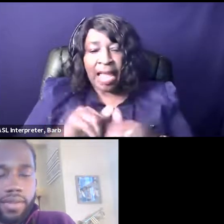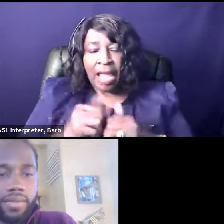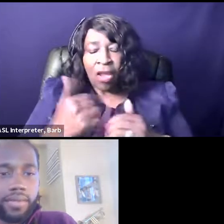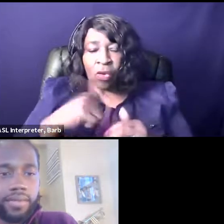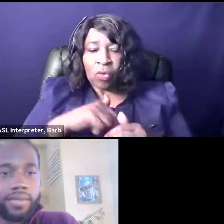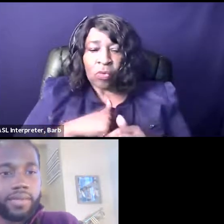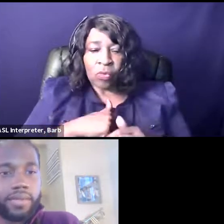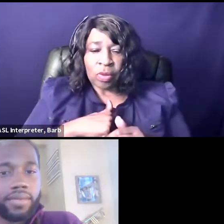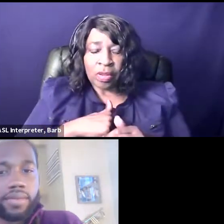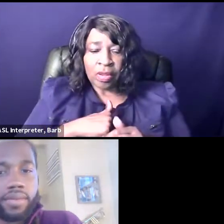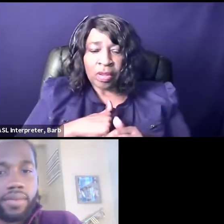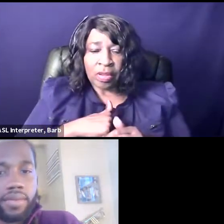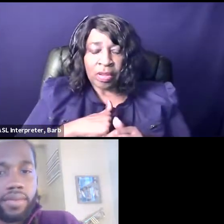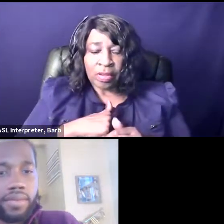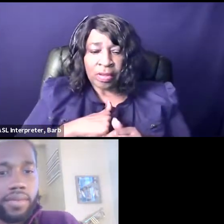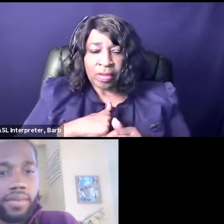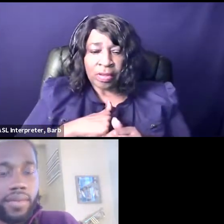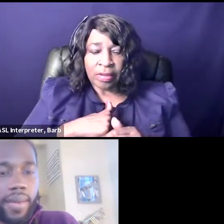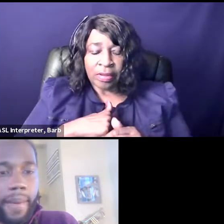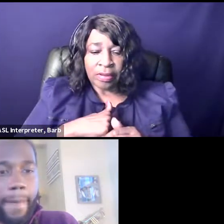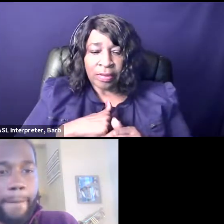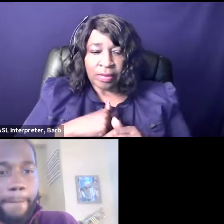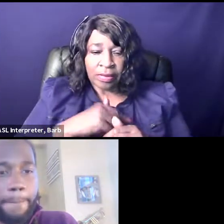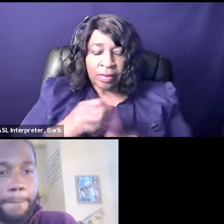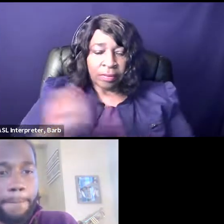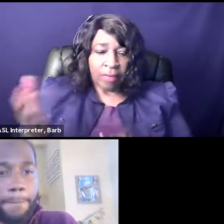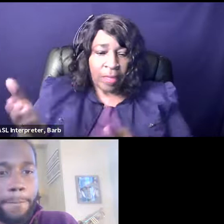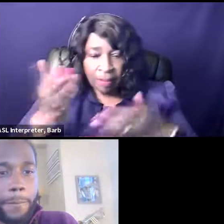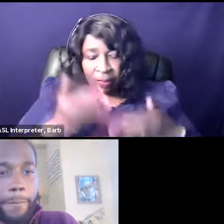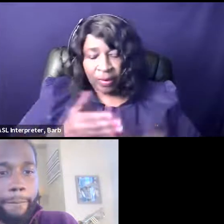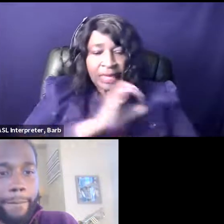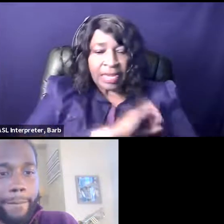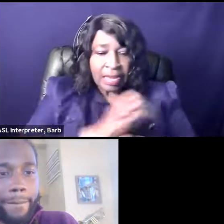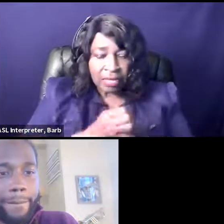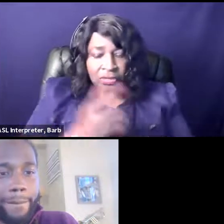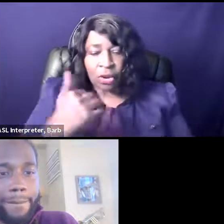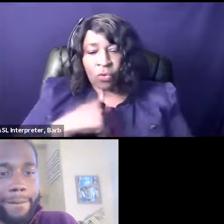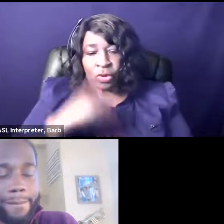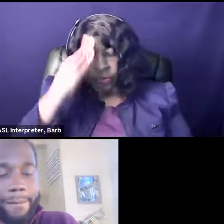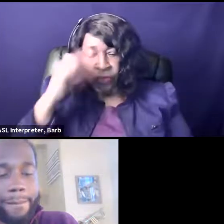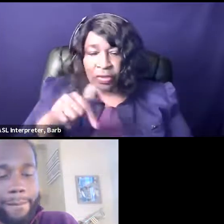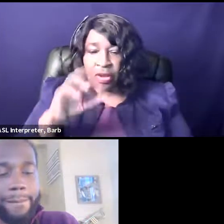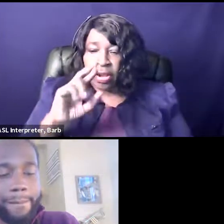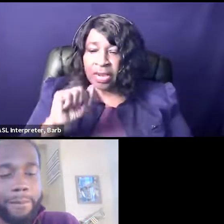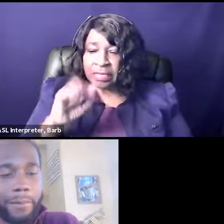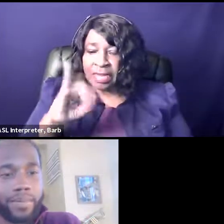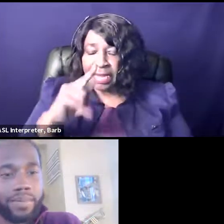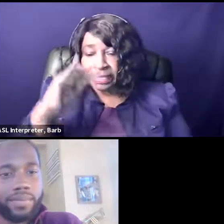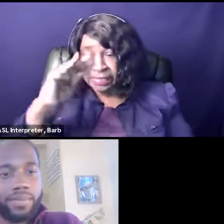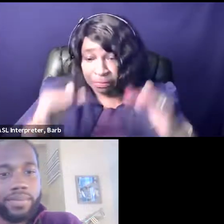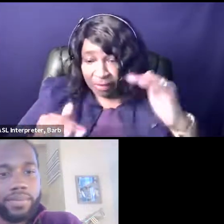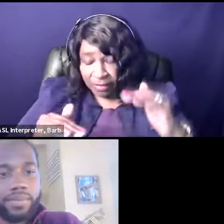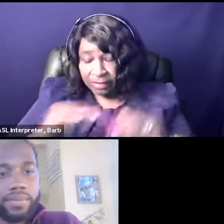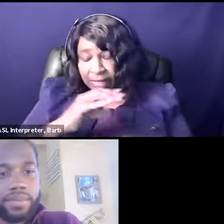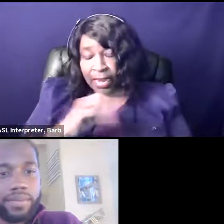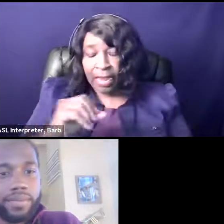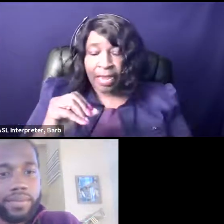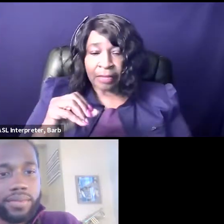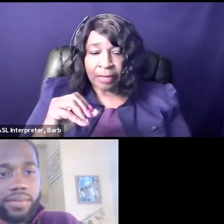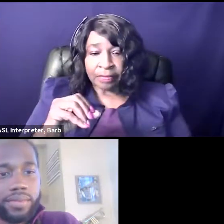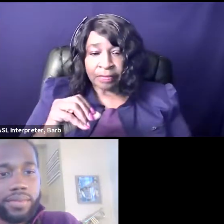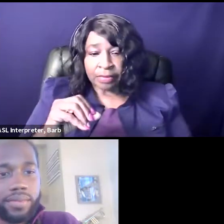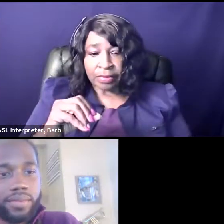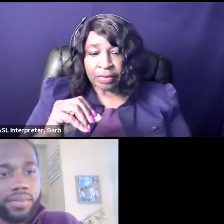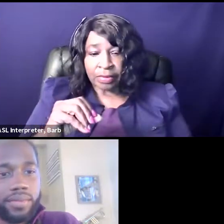energy. And so an energy justice perspective says, we know there are racial and spatial disparities in where we've built